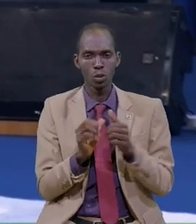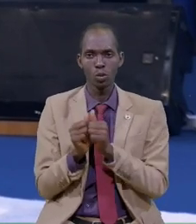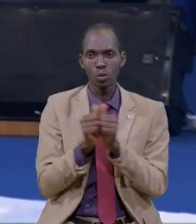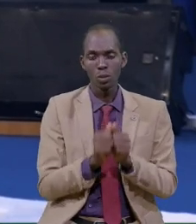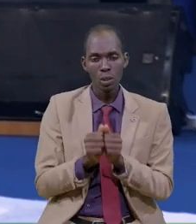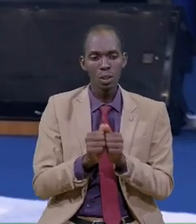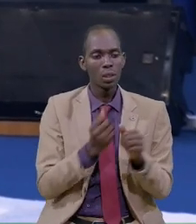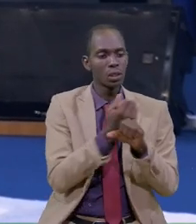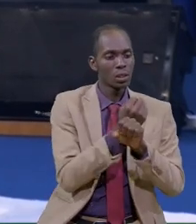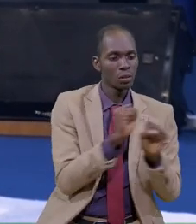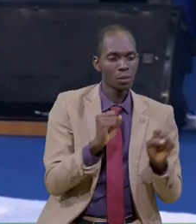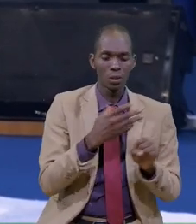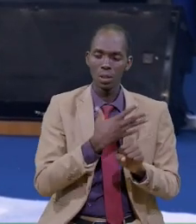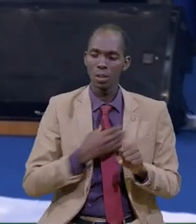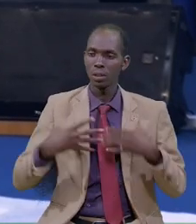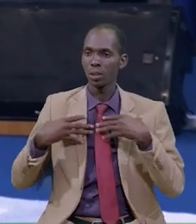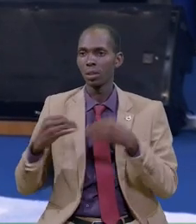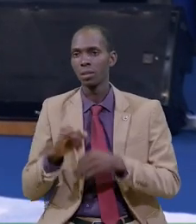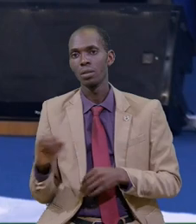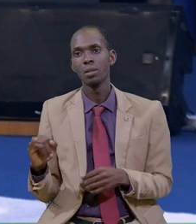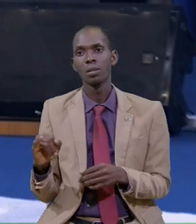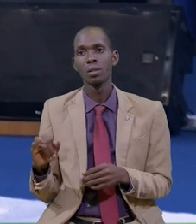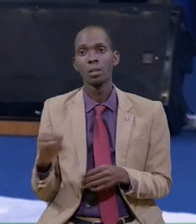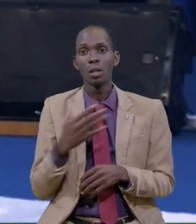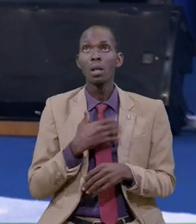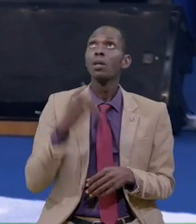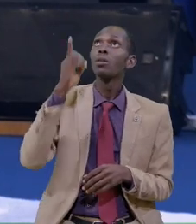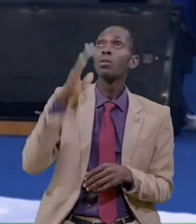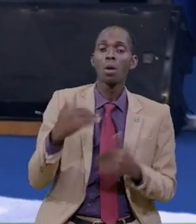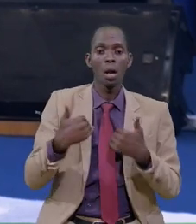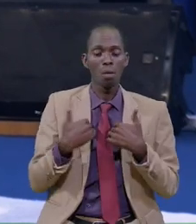salvation and healing, and God has joined them together.